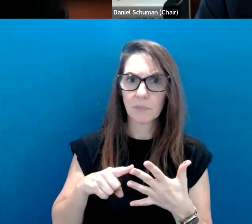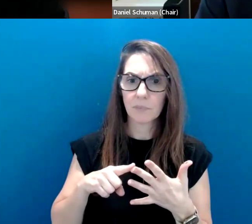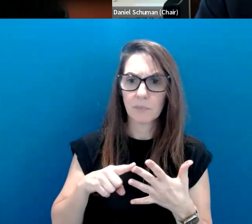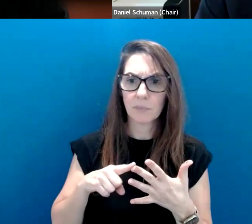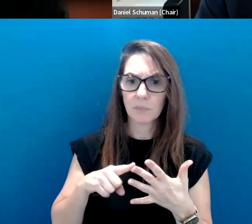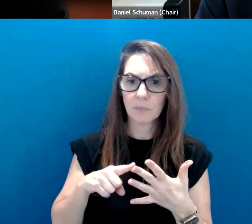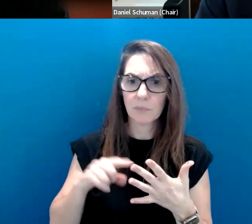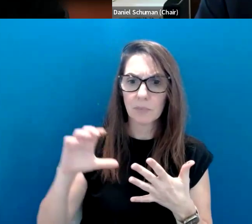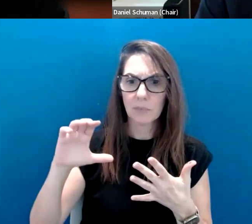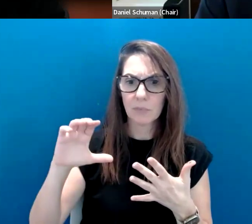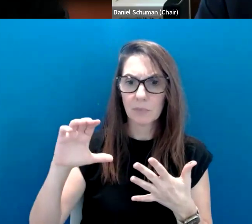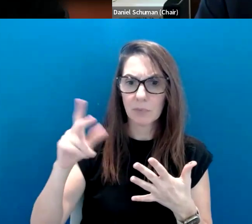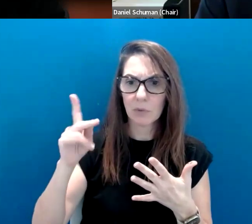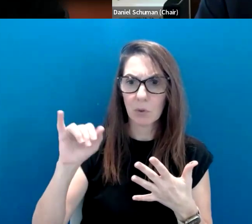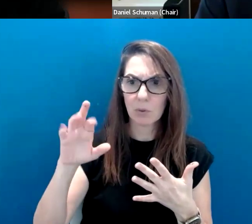Kirsten,